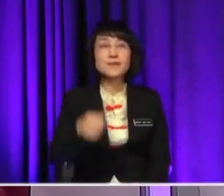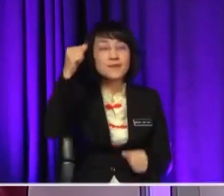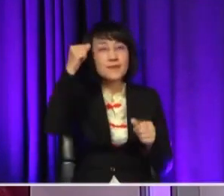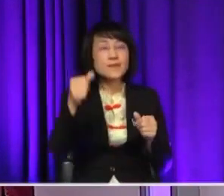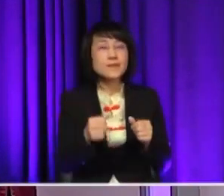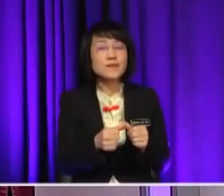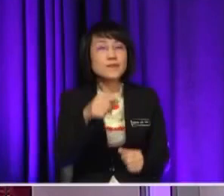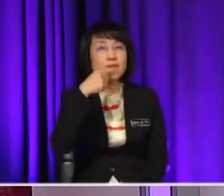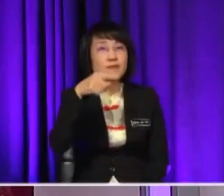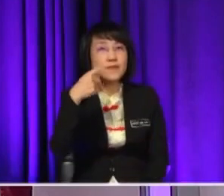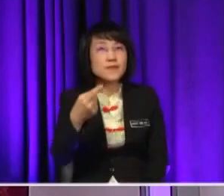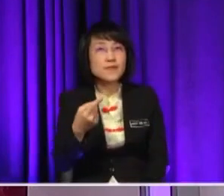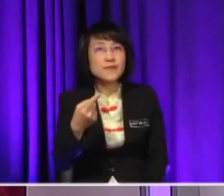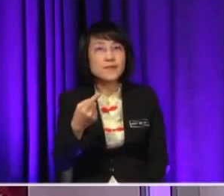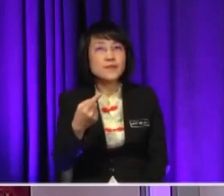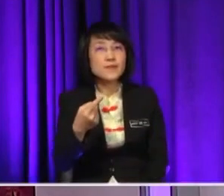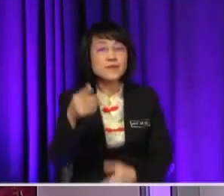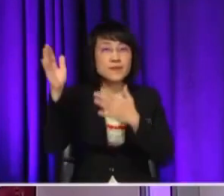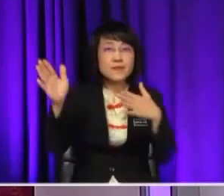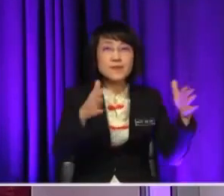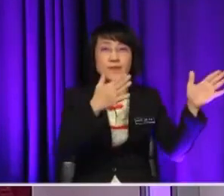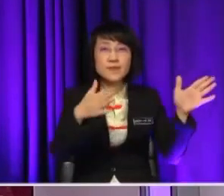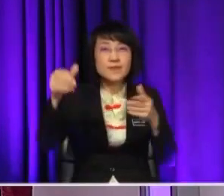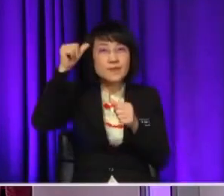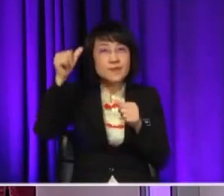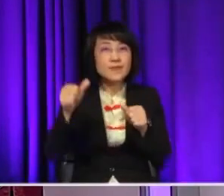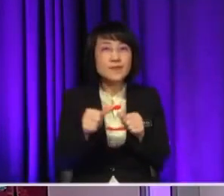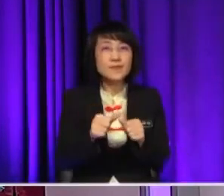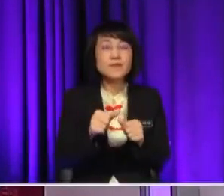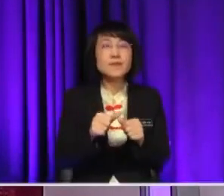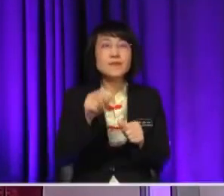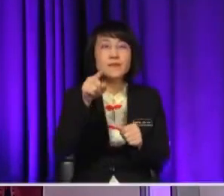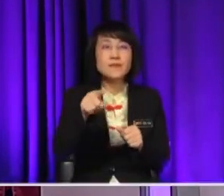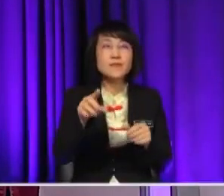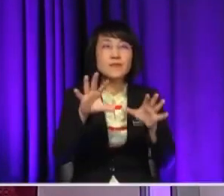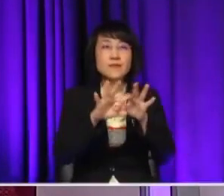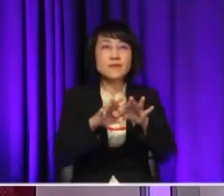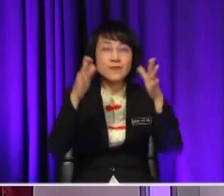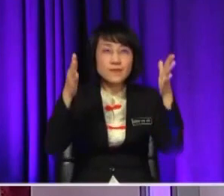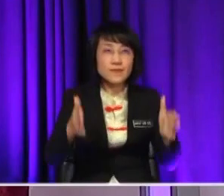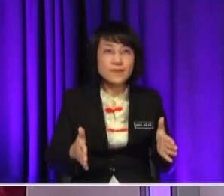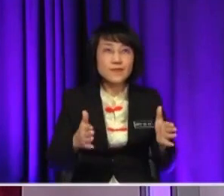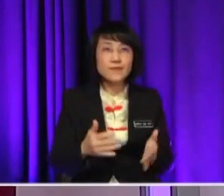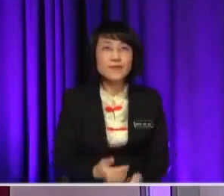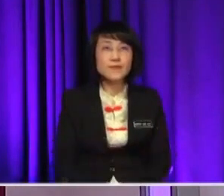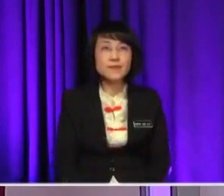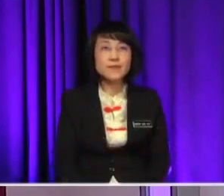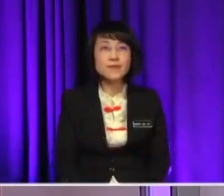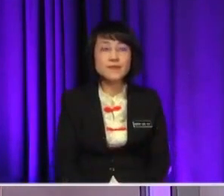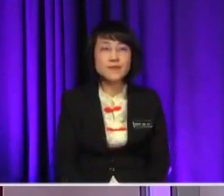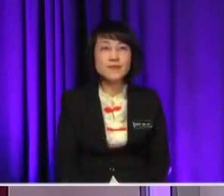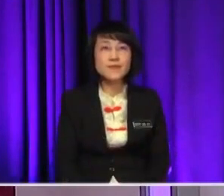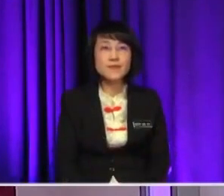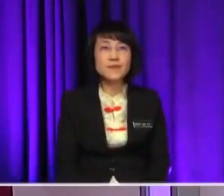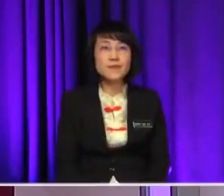when you mentioned that the wind reminds you of people? Just nod. Right?